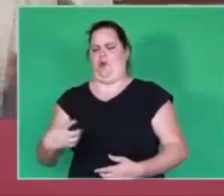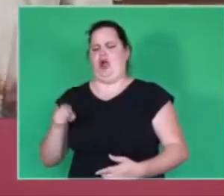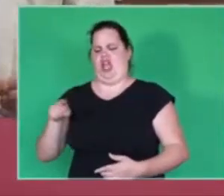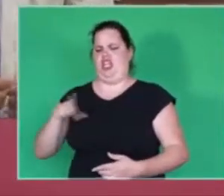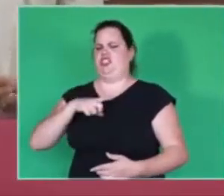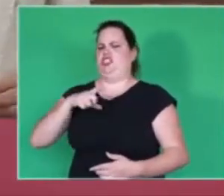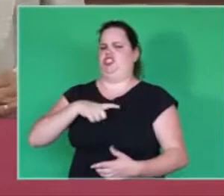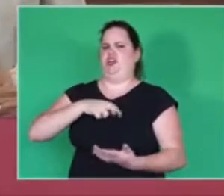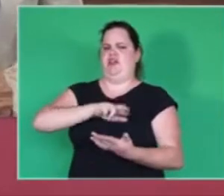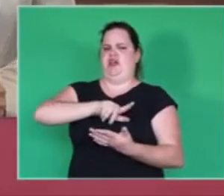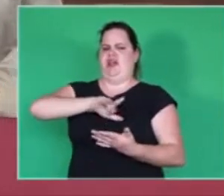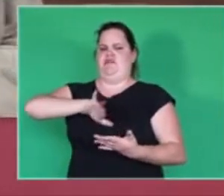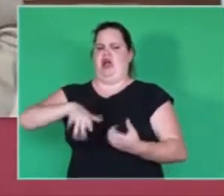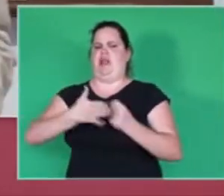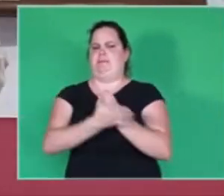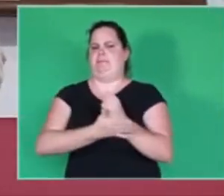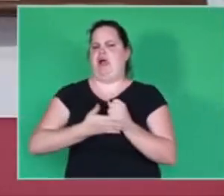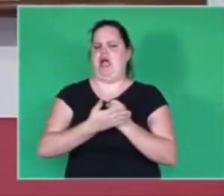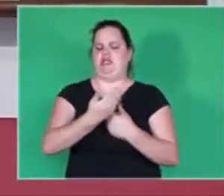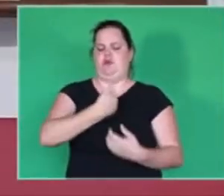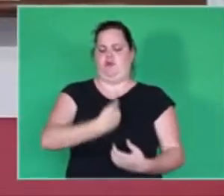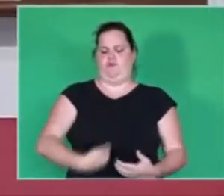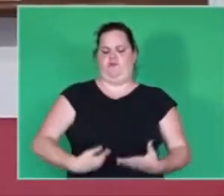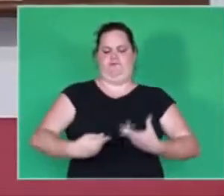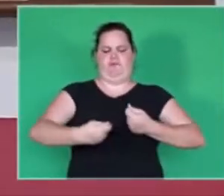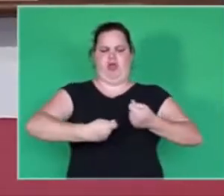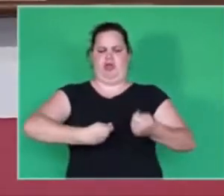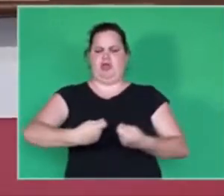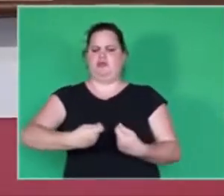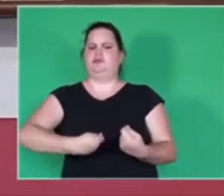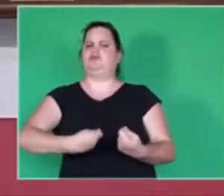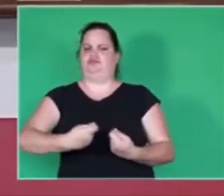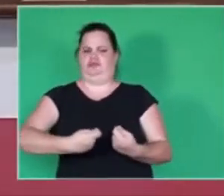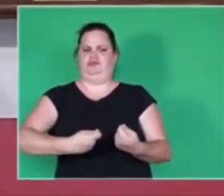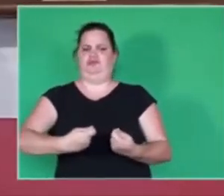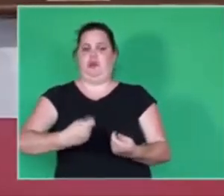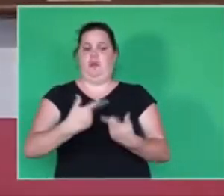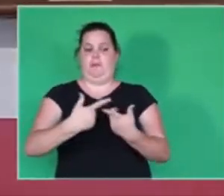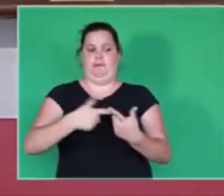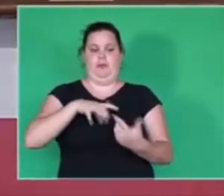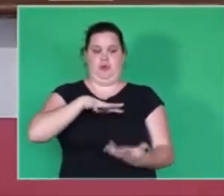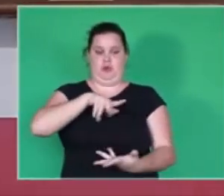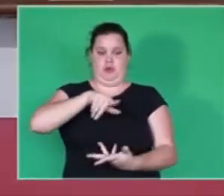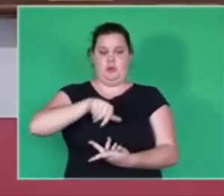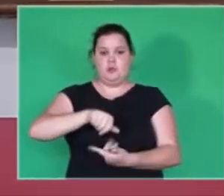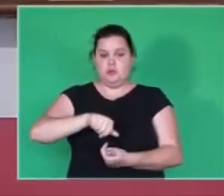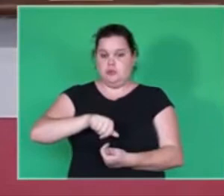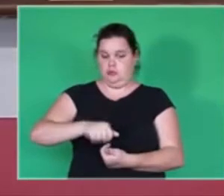established the government that the church had. The world of that time